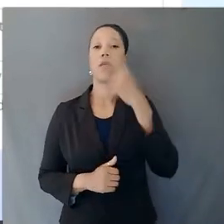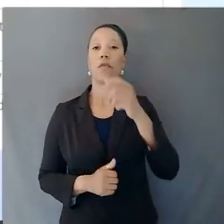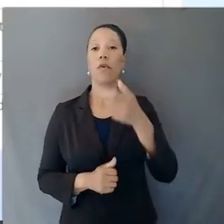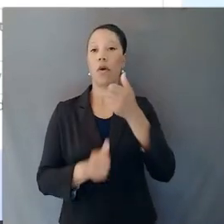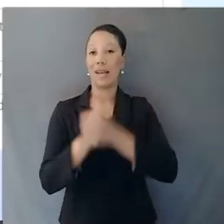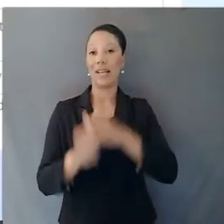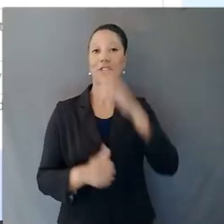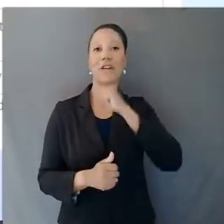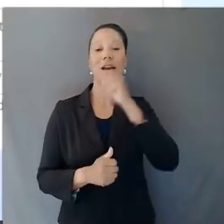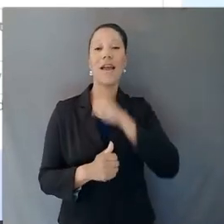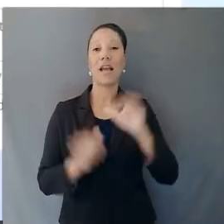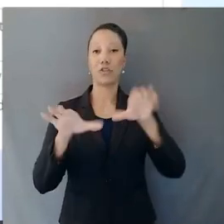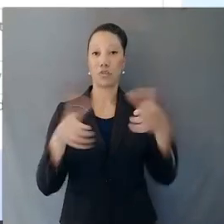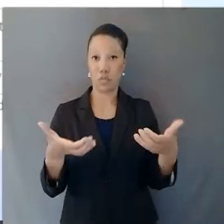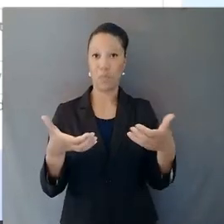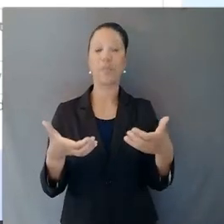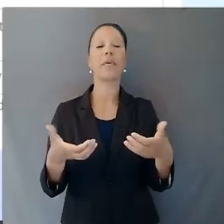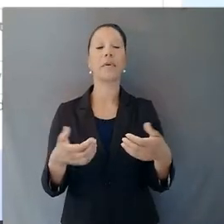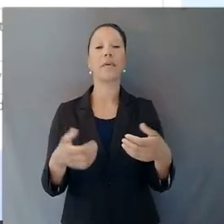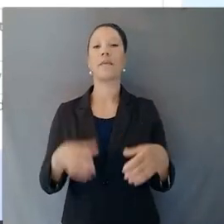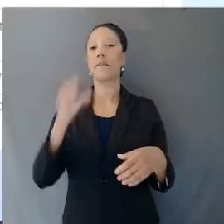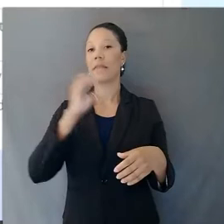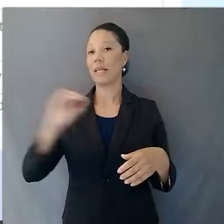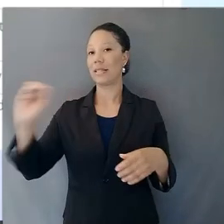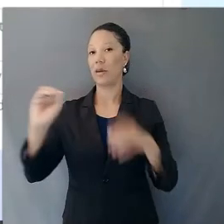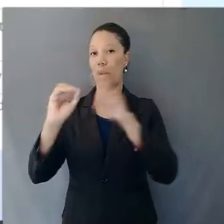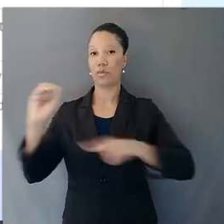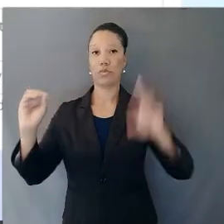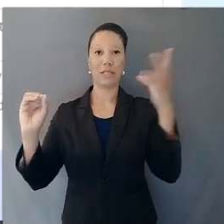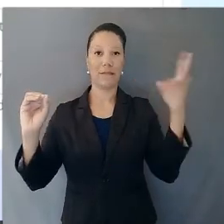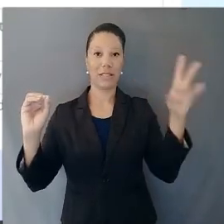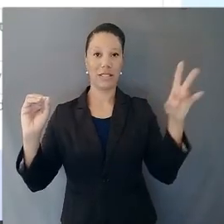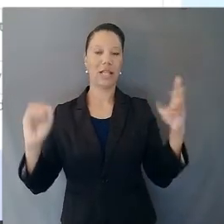confirmed COVID-19 cases are as follows. In ages 0 through 17,